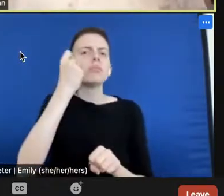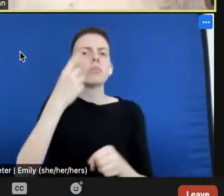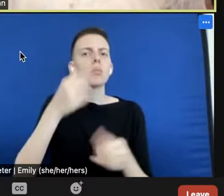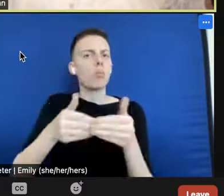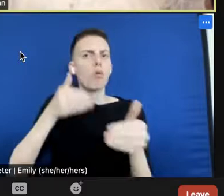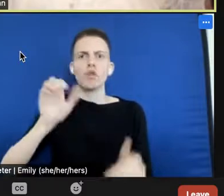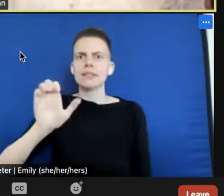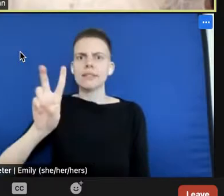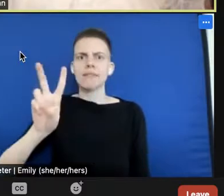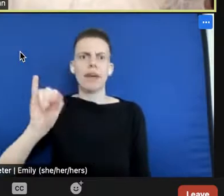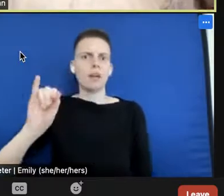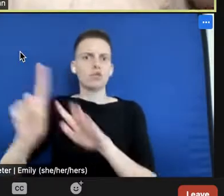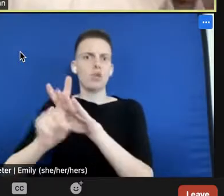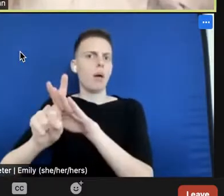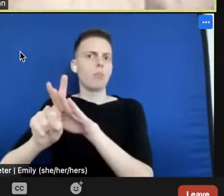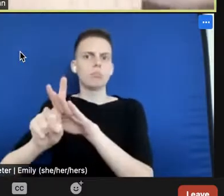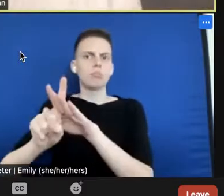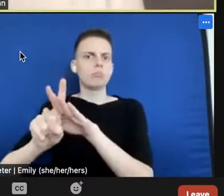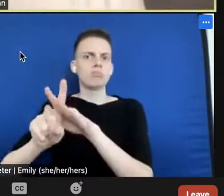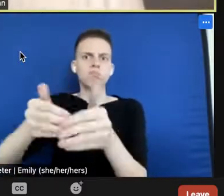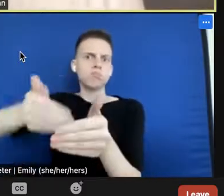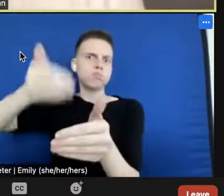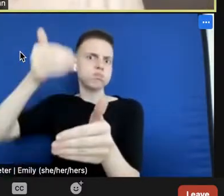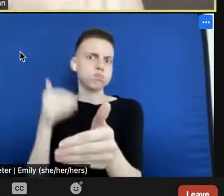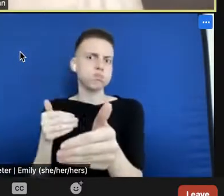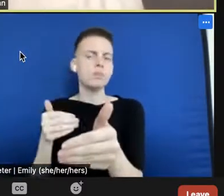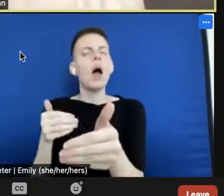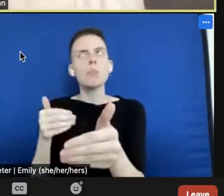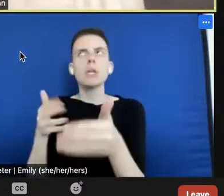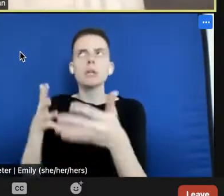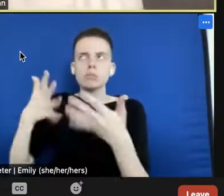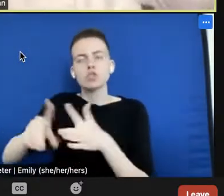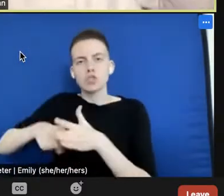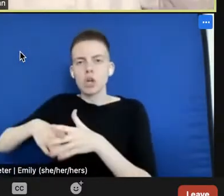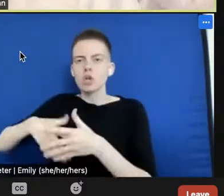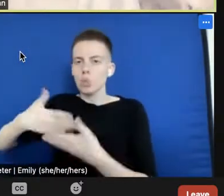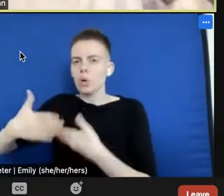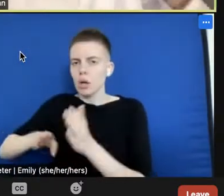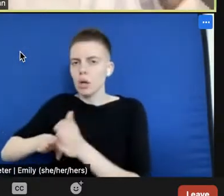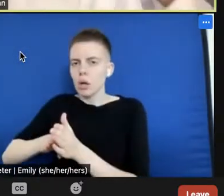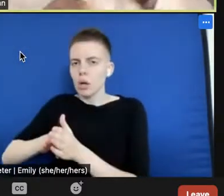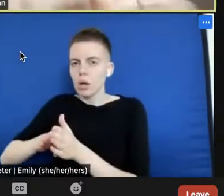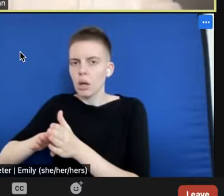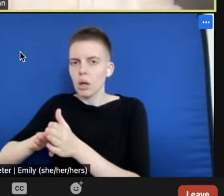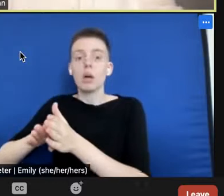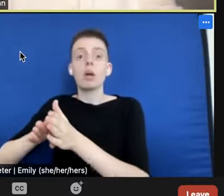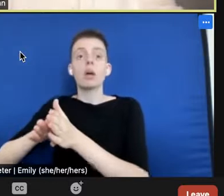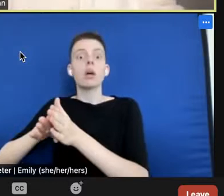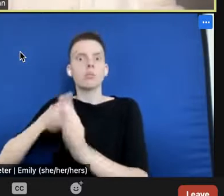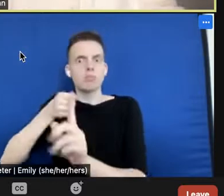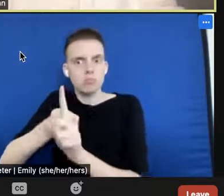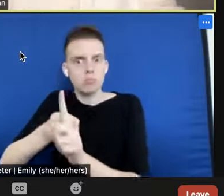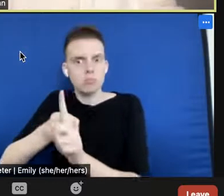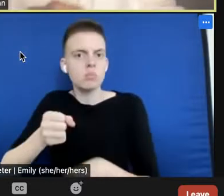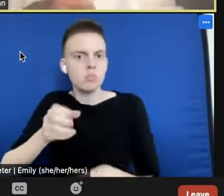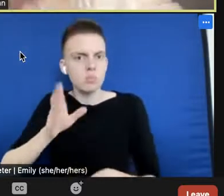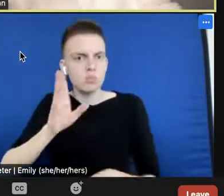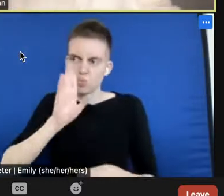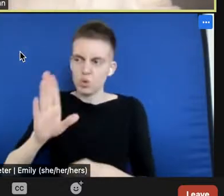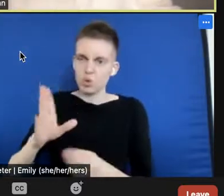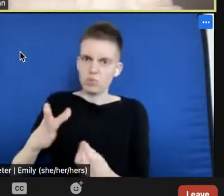playing field, though it was there, believe me, it was there, it will produce evidence that the child should